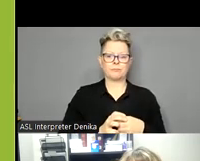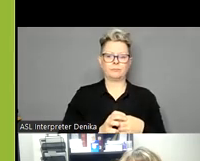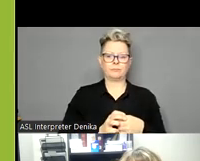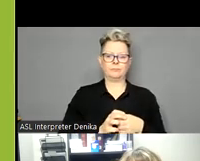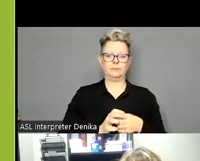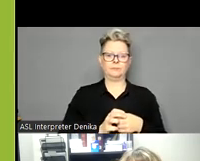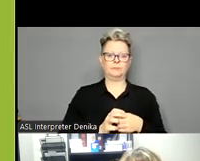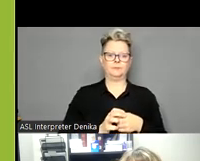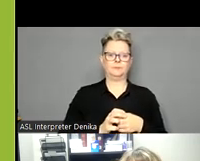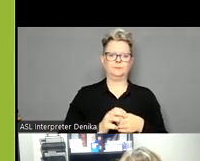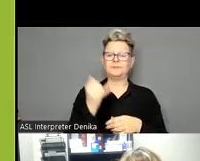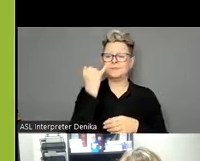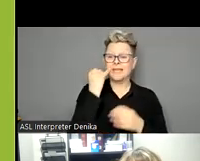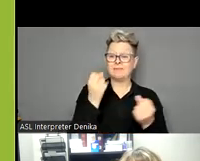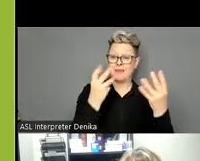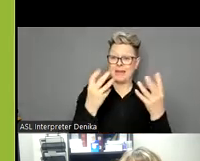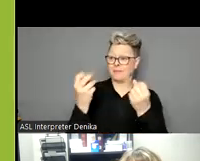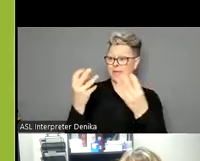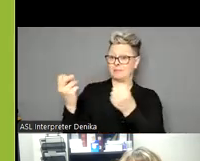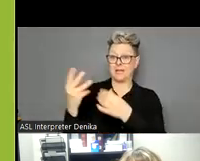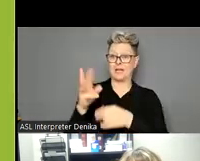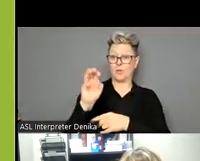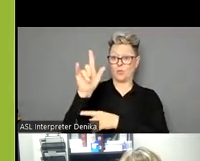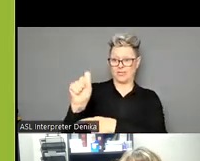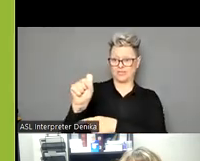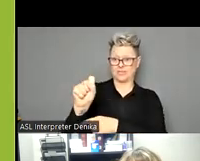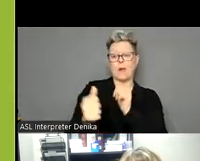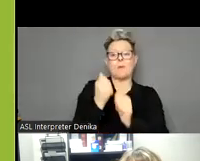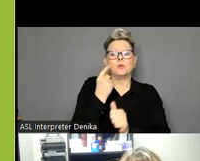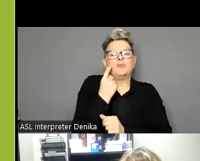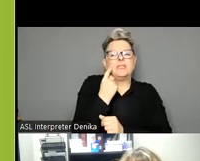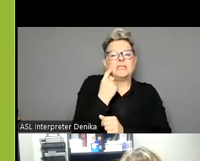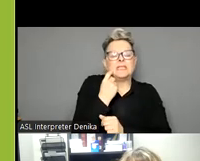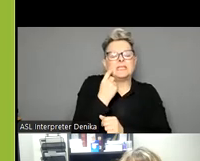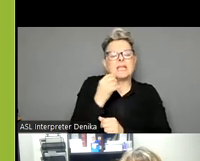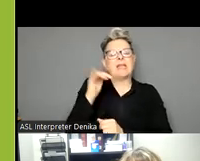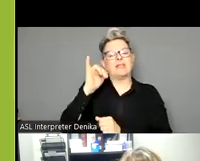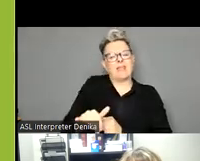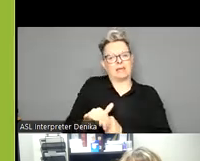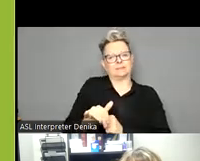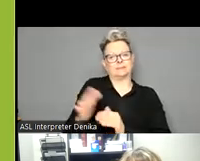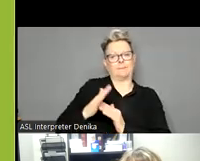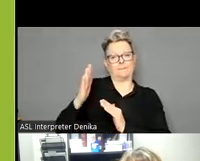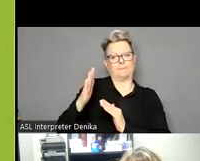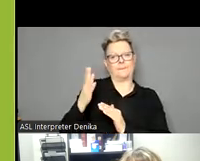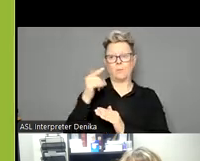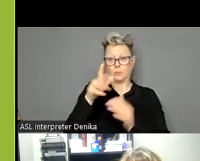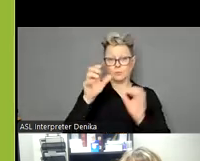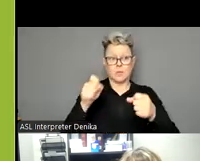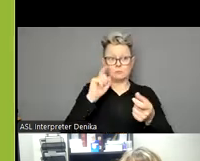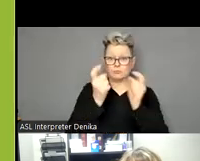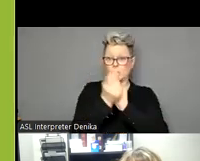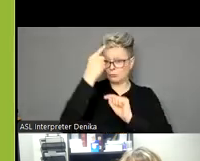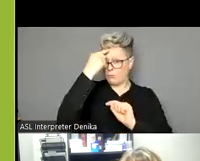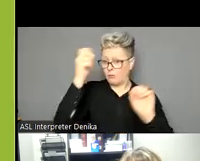Of course, if you have multiple wills, the later one is the one that would prevail, because you're allowed to change your mind about what you wanted